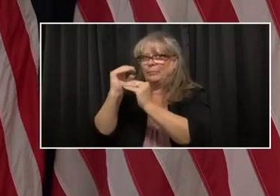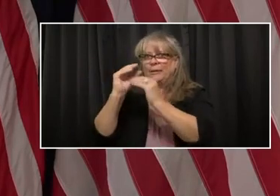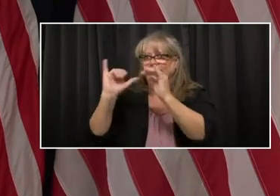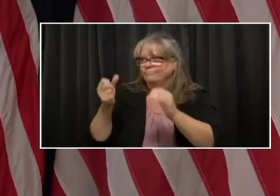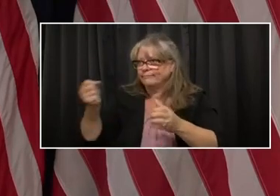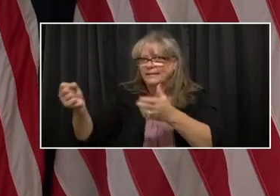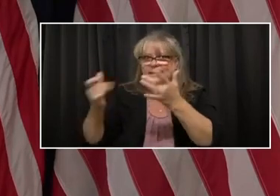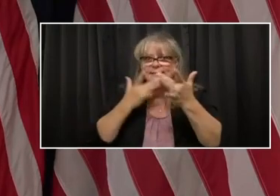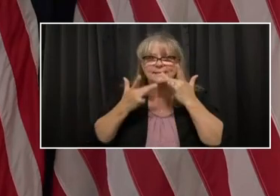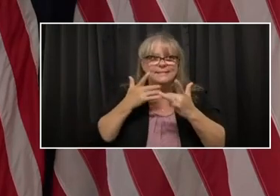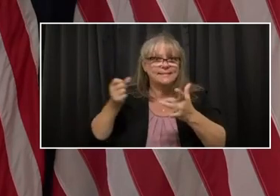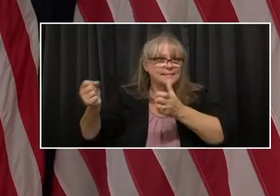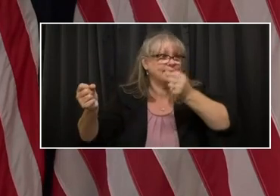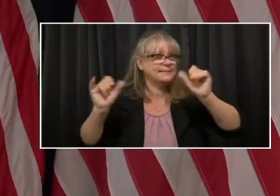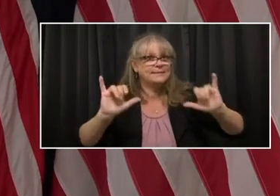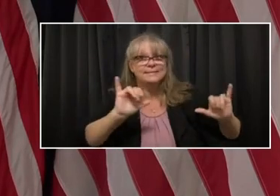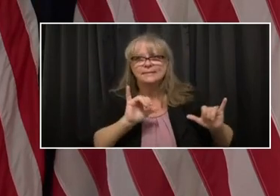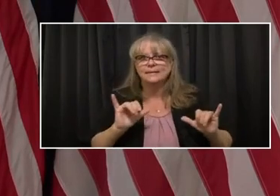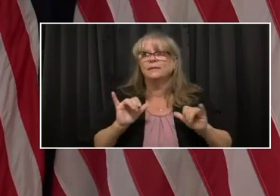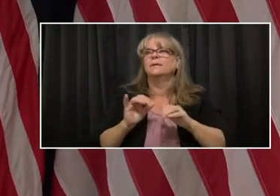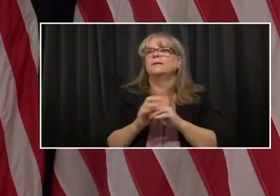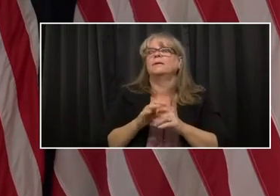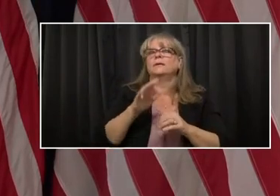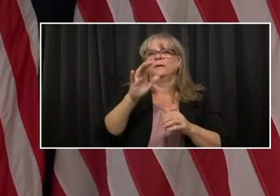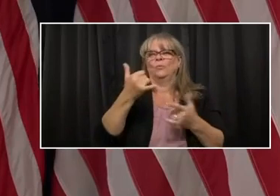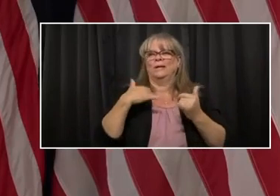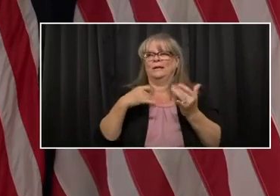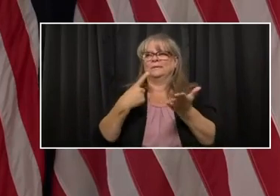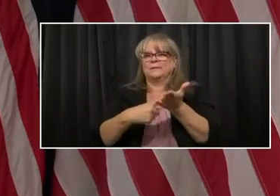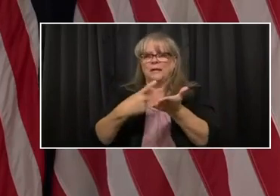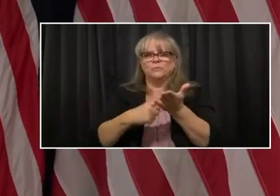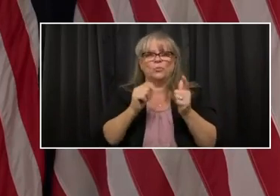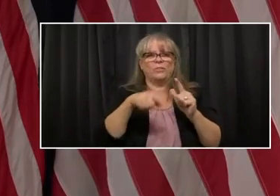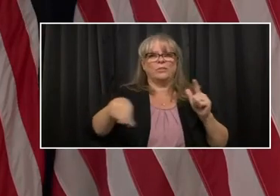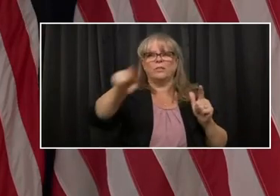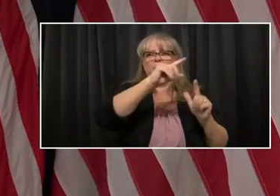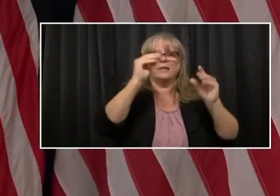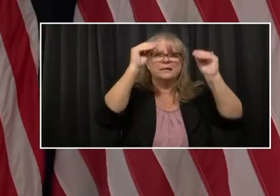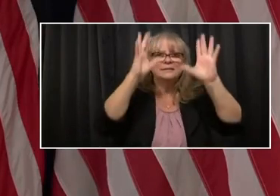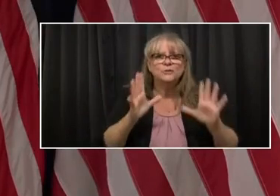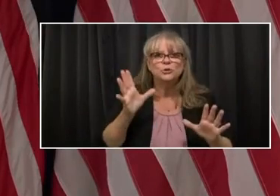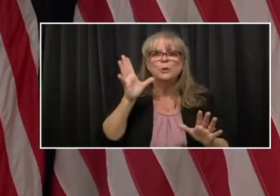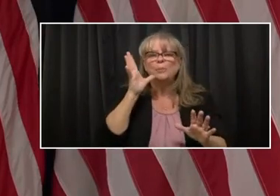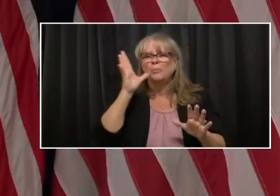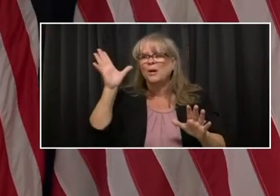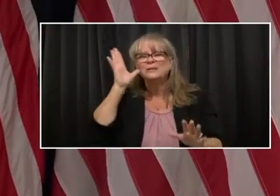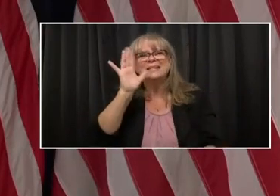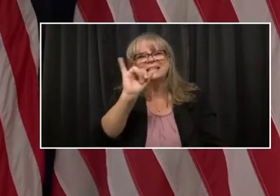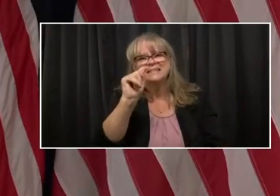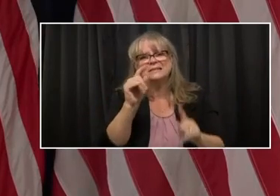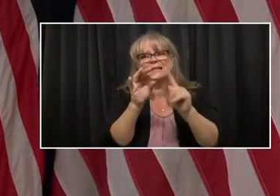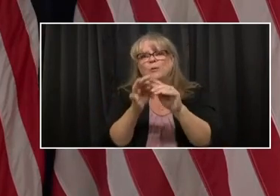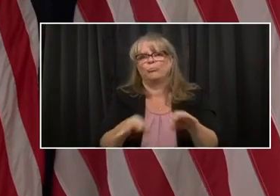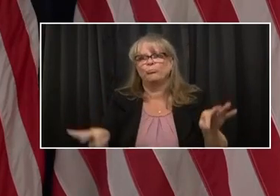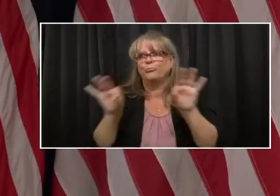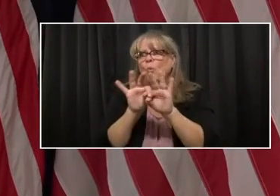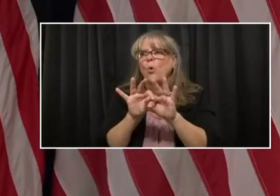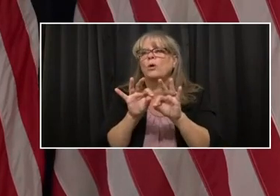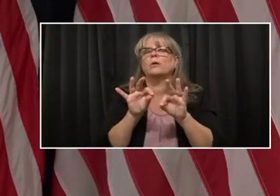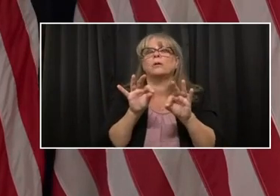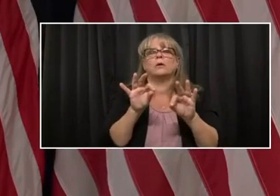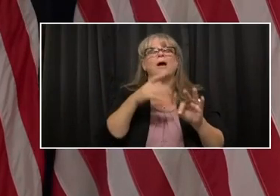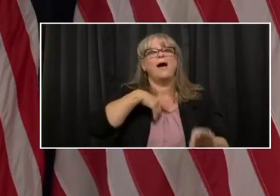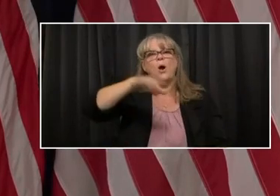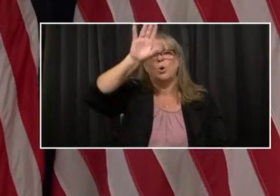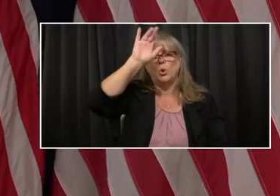from families, from teachers. I know that process might take a little longer in some districts than folks may like, and still underway.